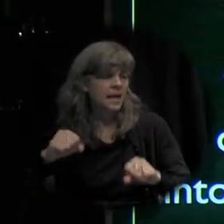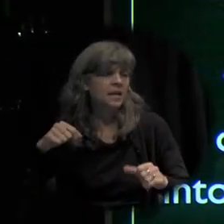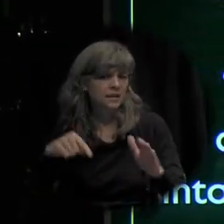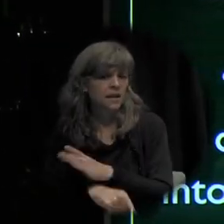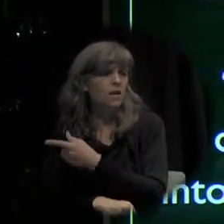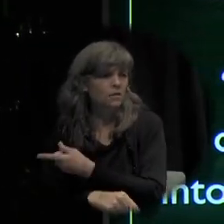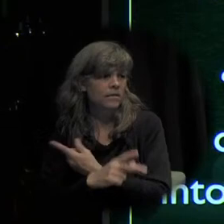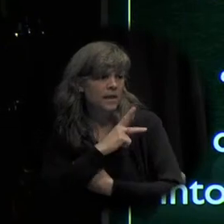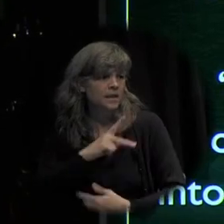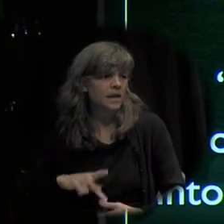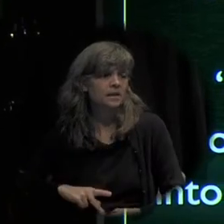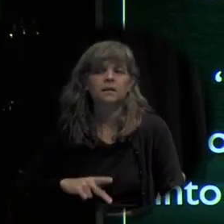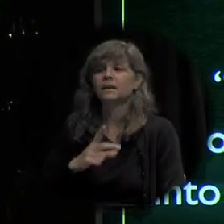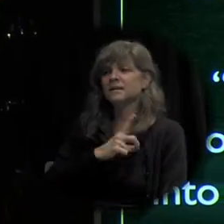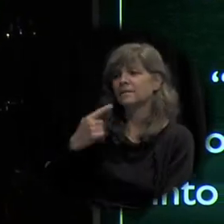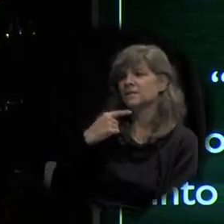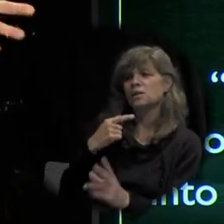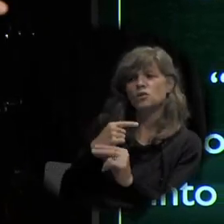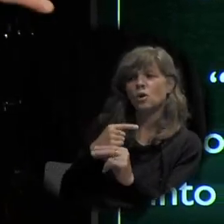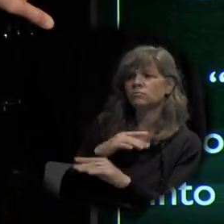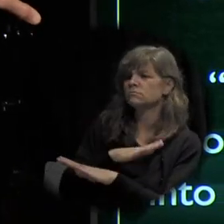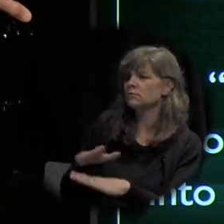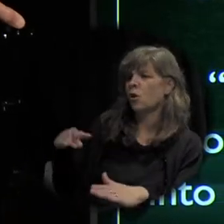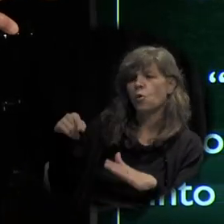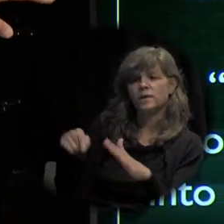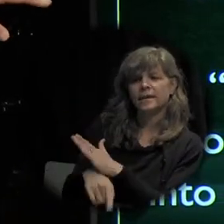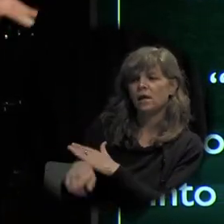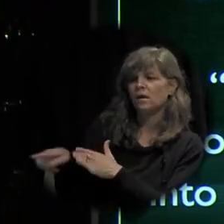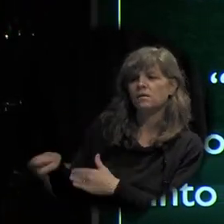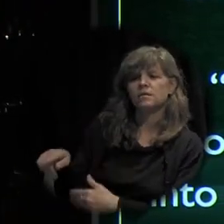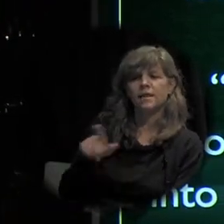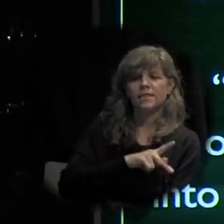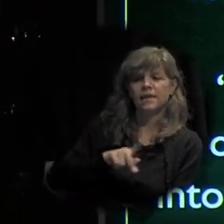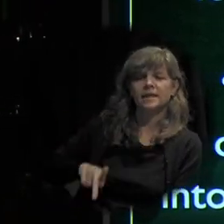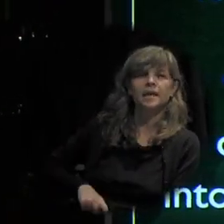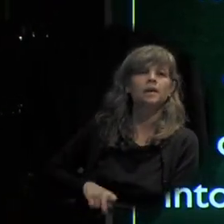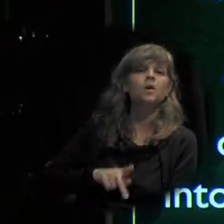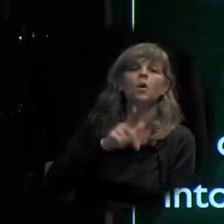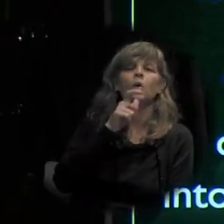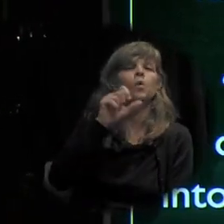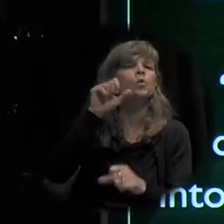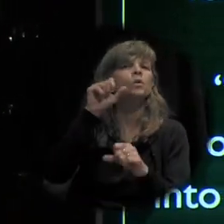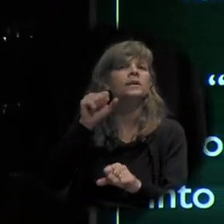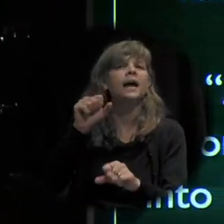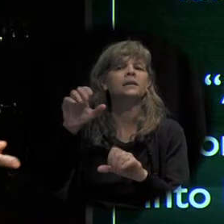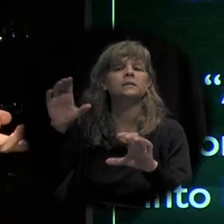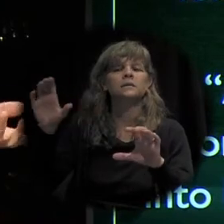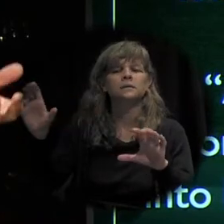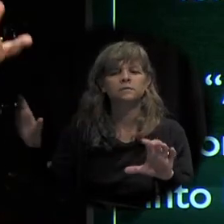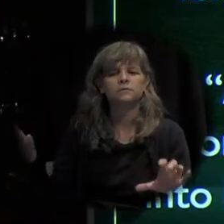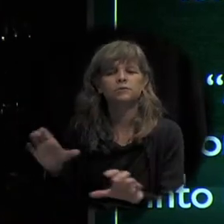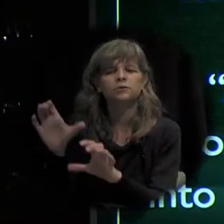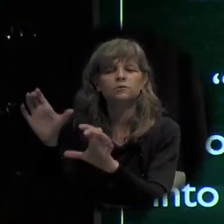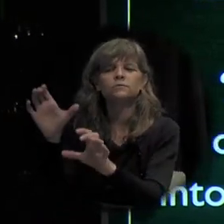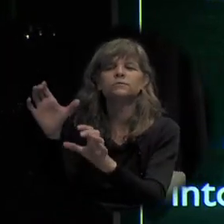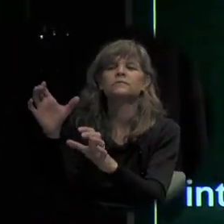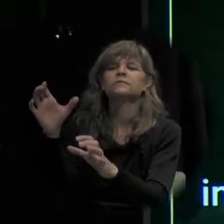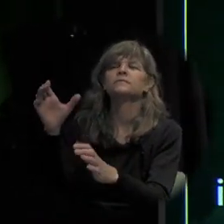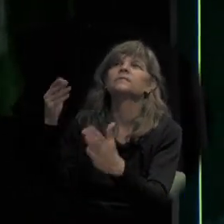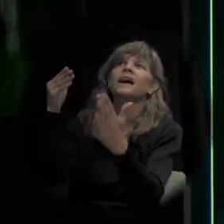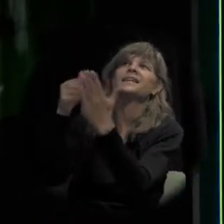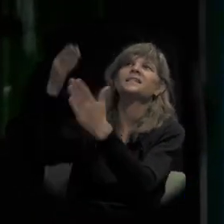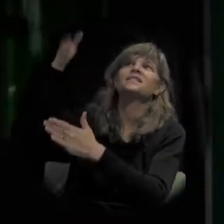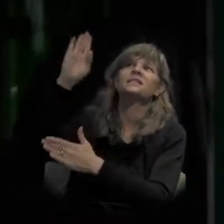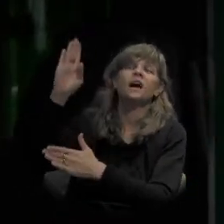dead. David says, no. Do not destroy him, for who can put out his hand against the Lord's anointed and be guiltless? Now that is not just